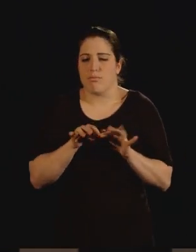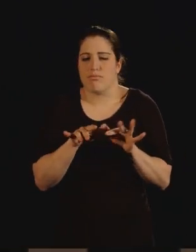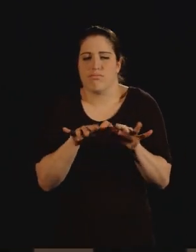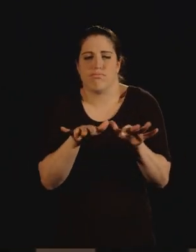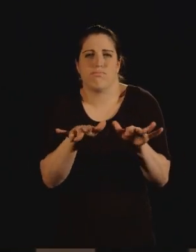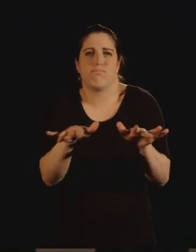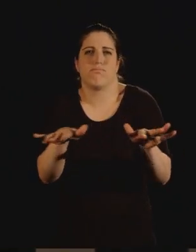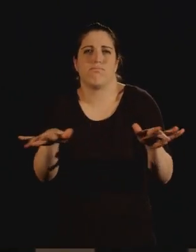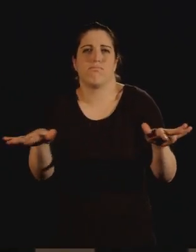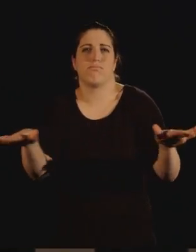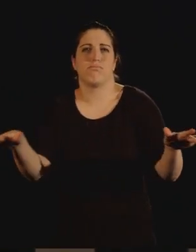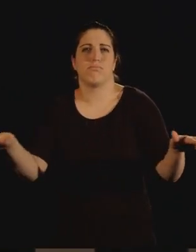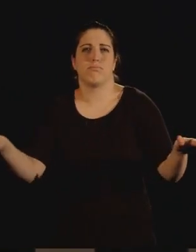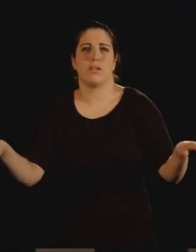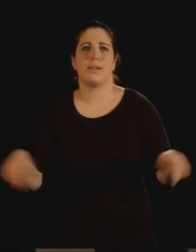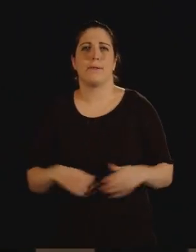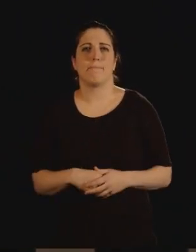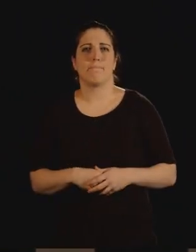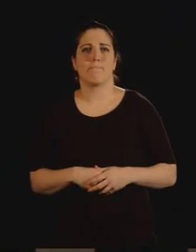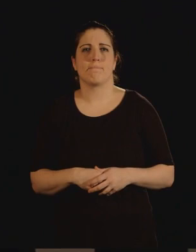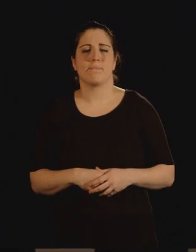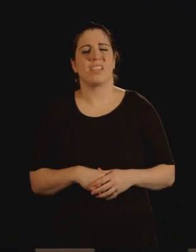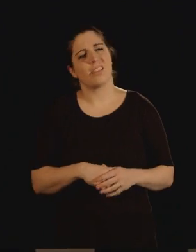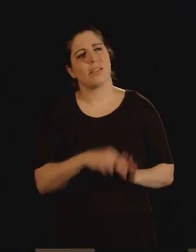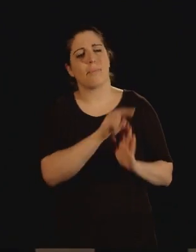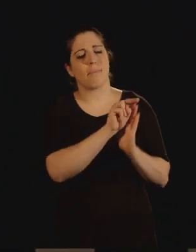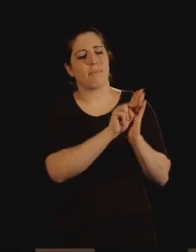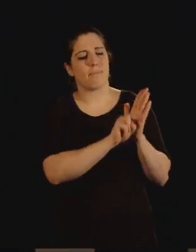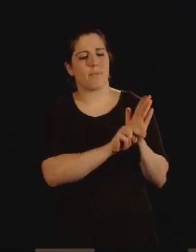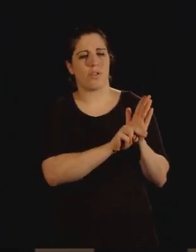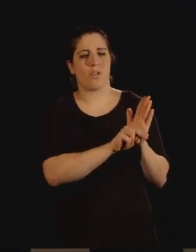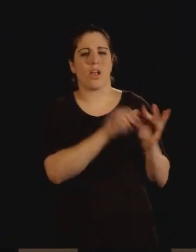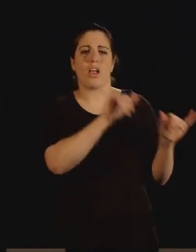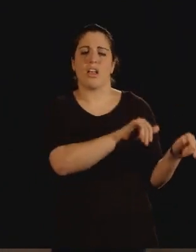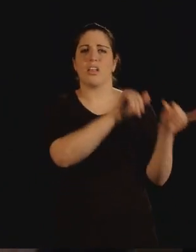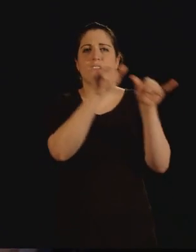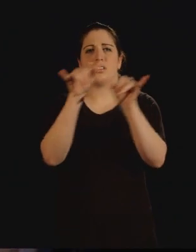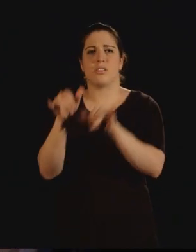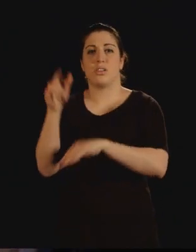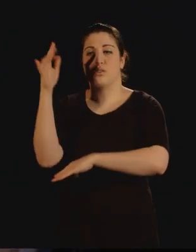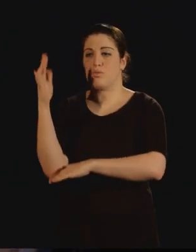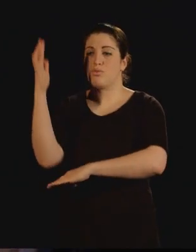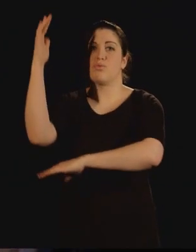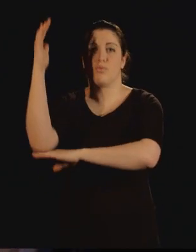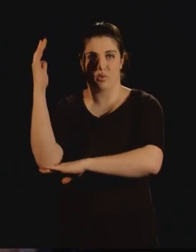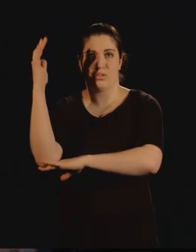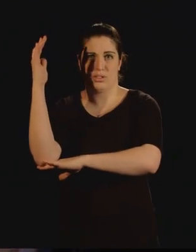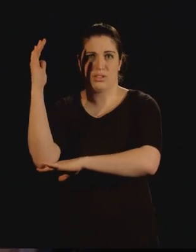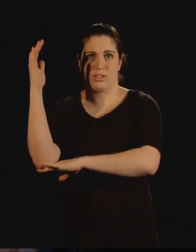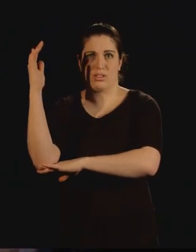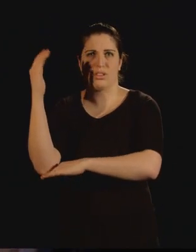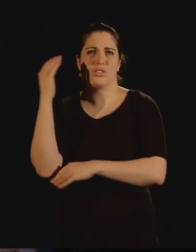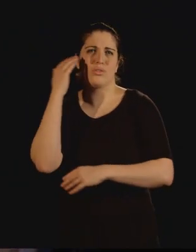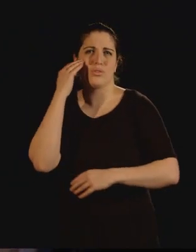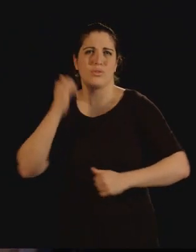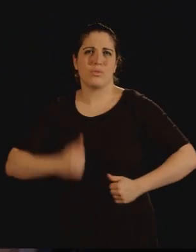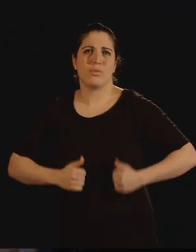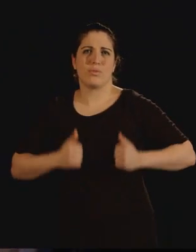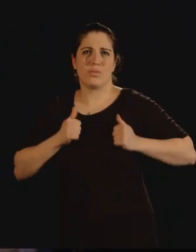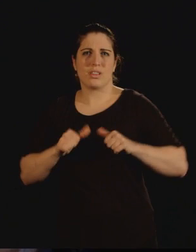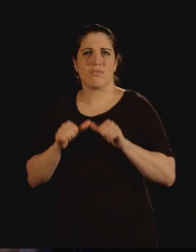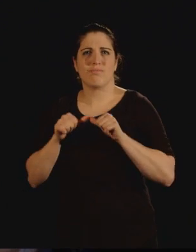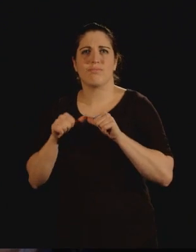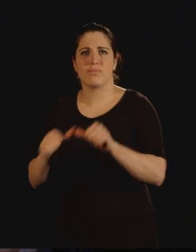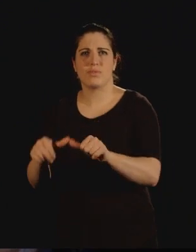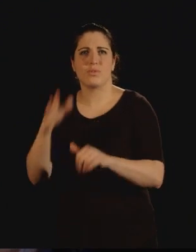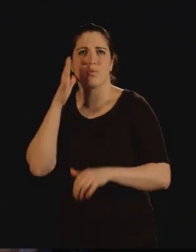with life force. In fact, this simple act, it felt a lot like planting a tree offering up all that